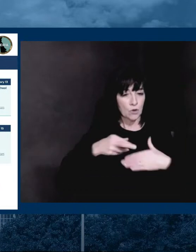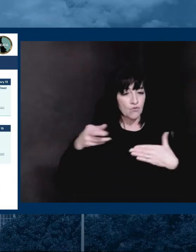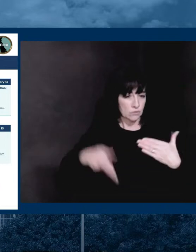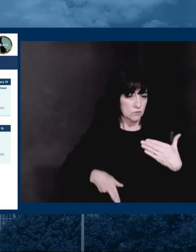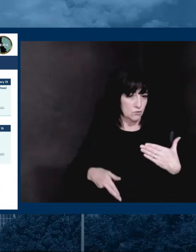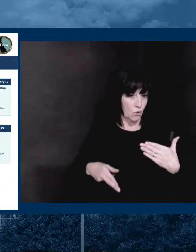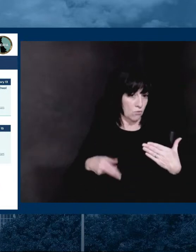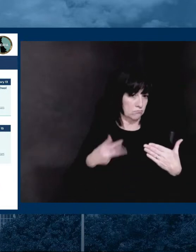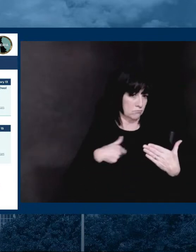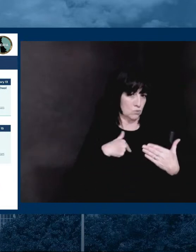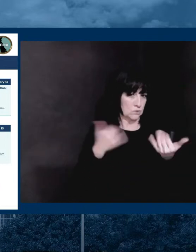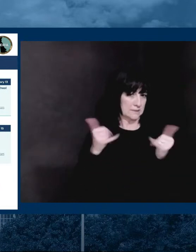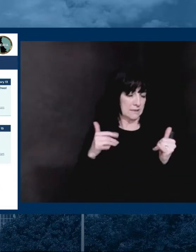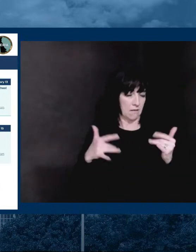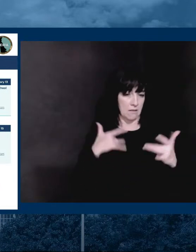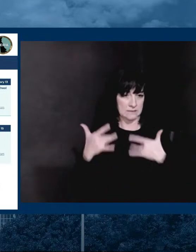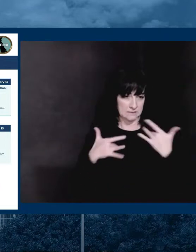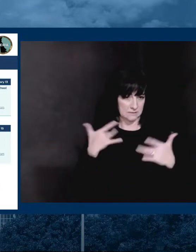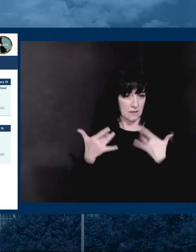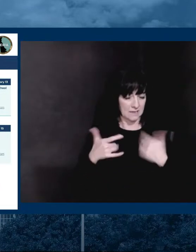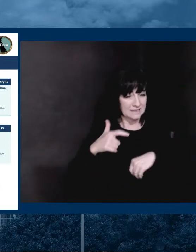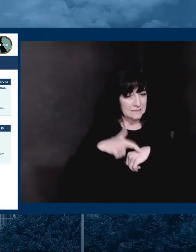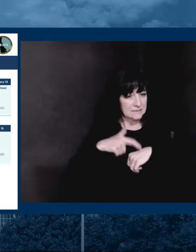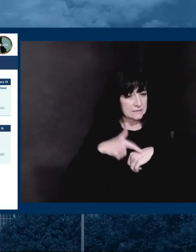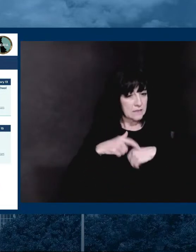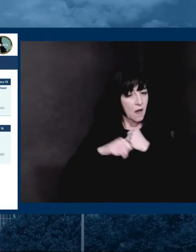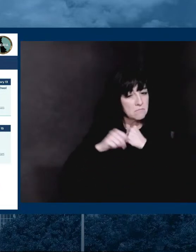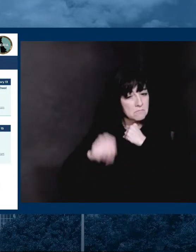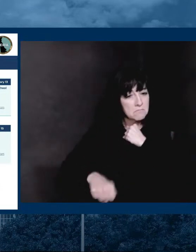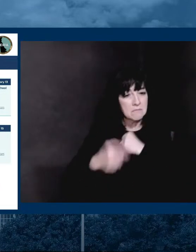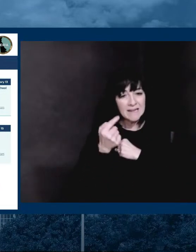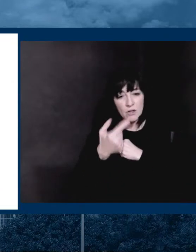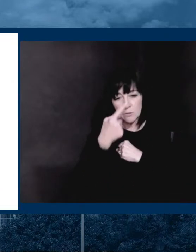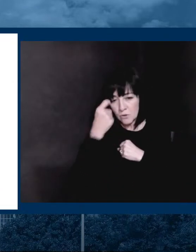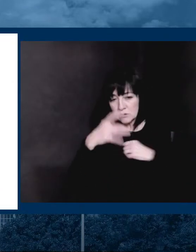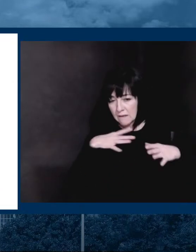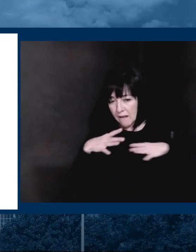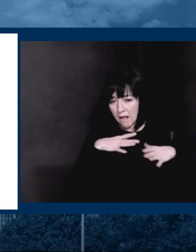And then so that's the slides for testing. The governor asked to talk about the